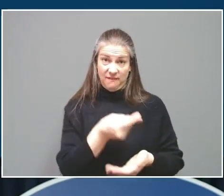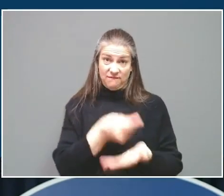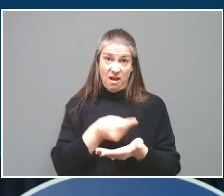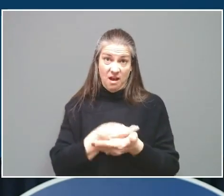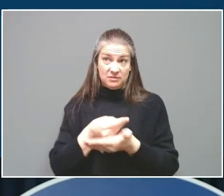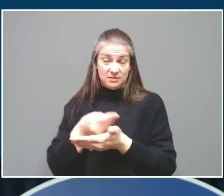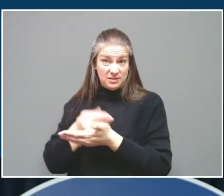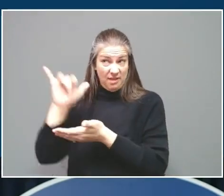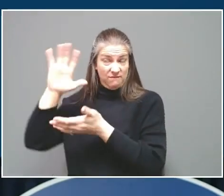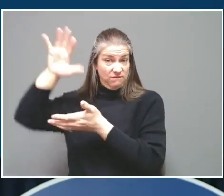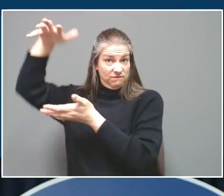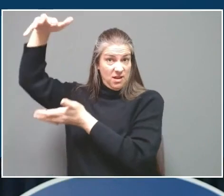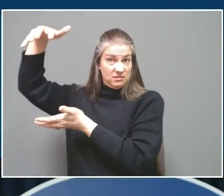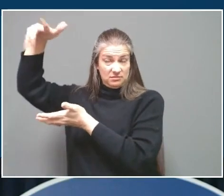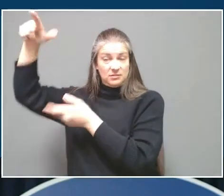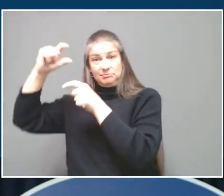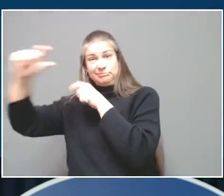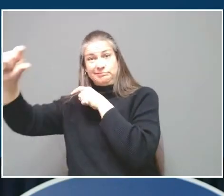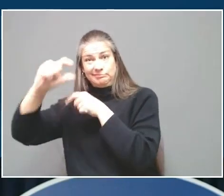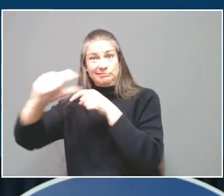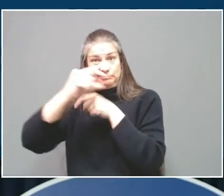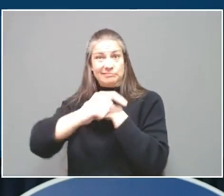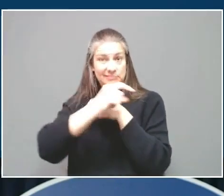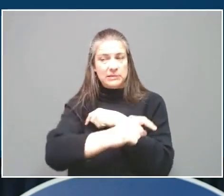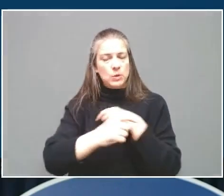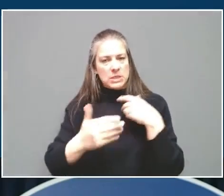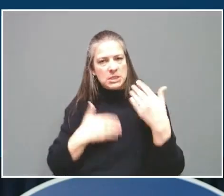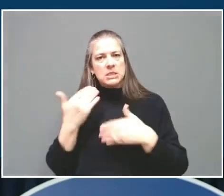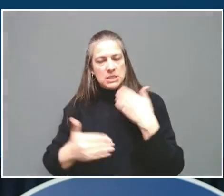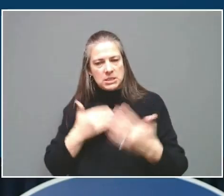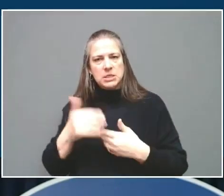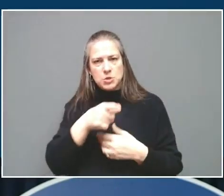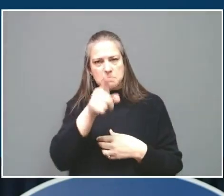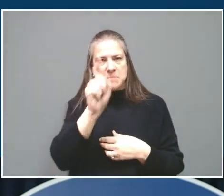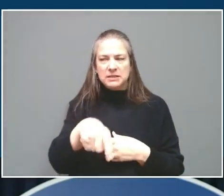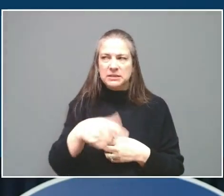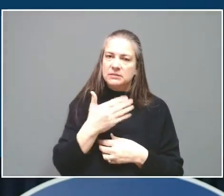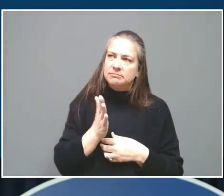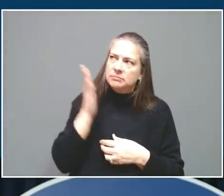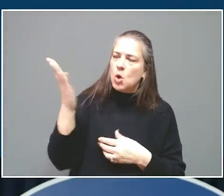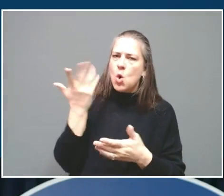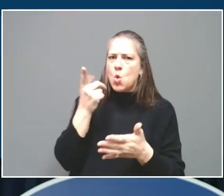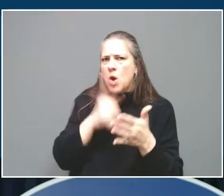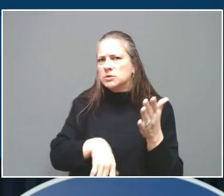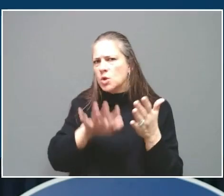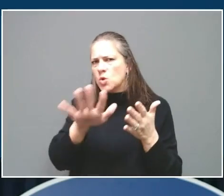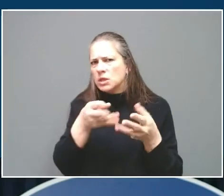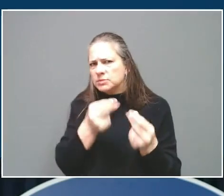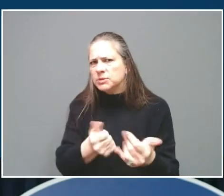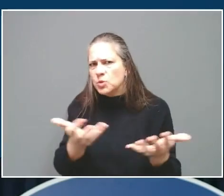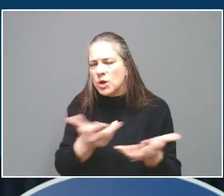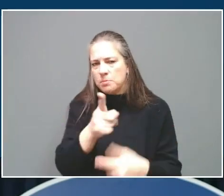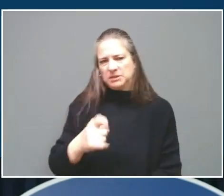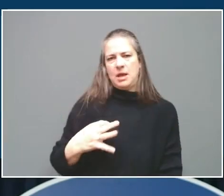saw in the West, it takes time for it to really pick up, and you have to have specific expenses that you ultimately apply for.